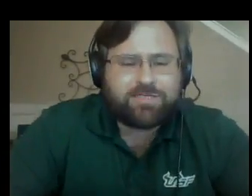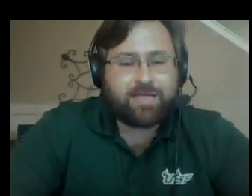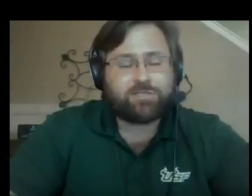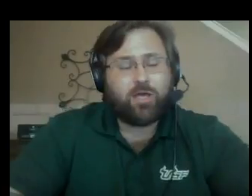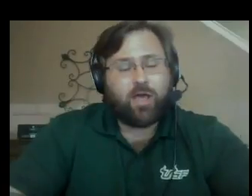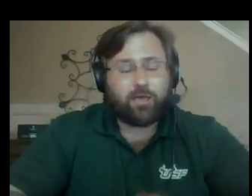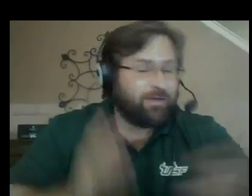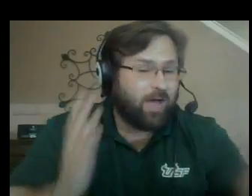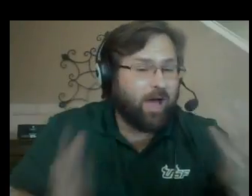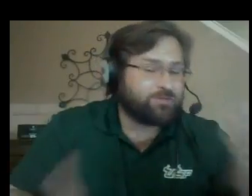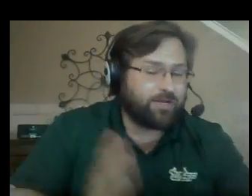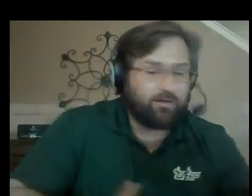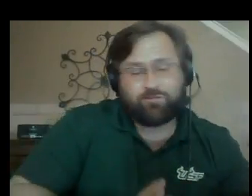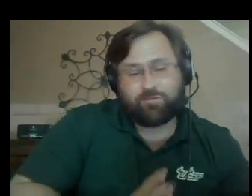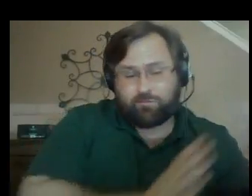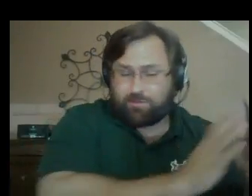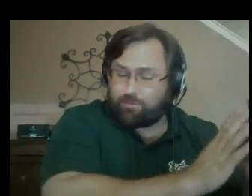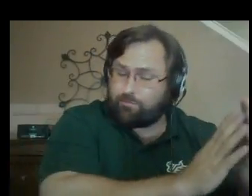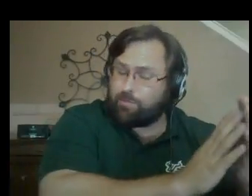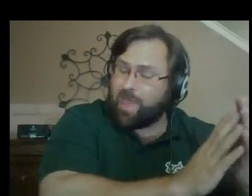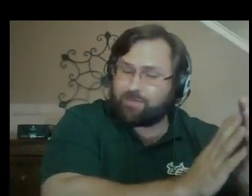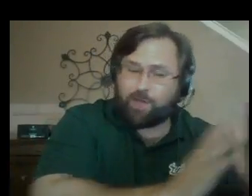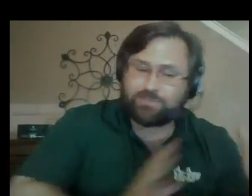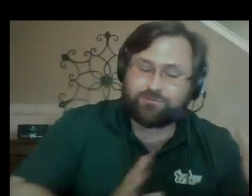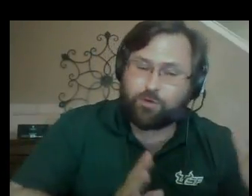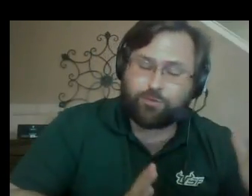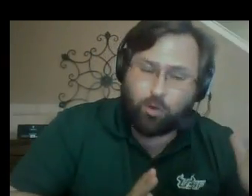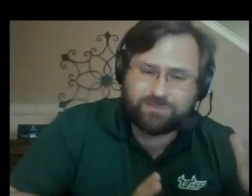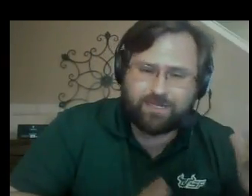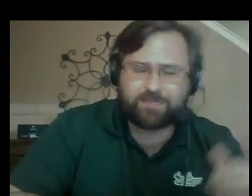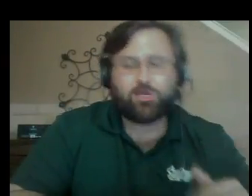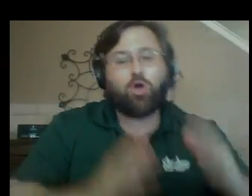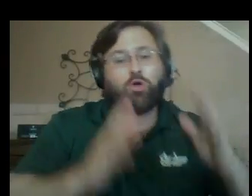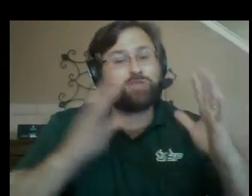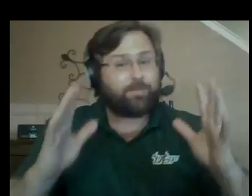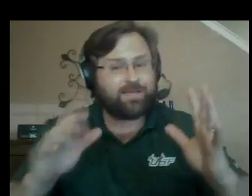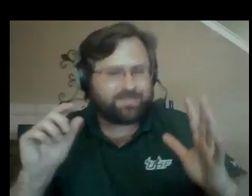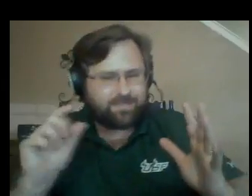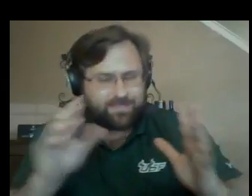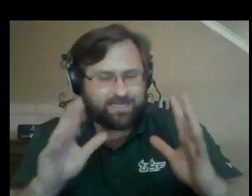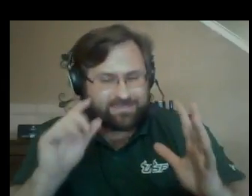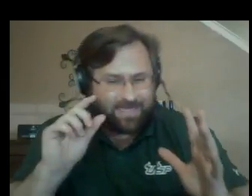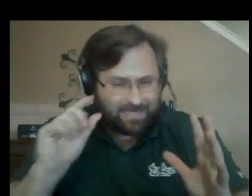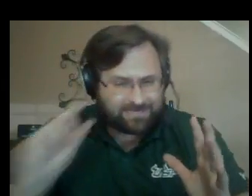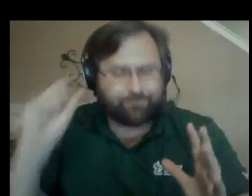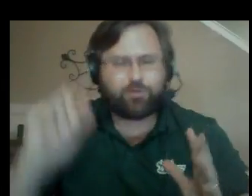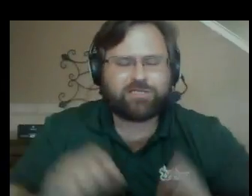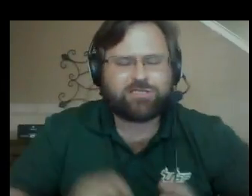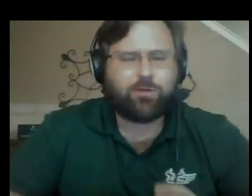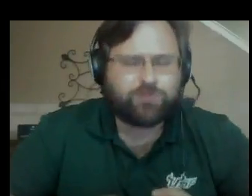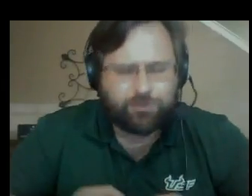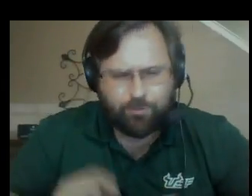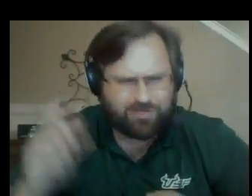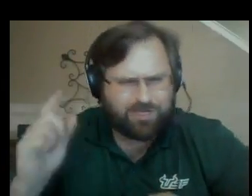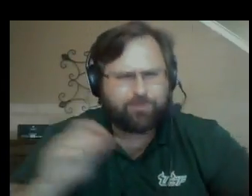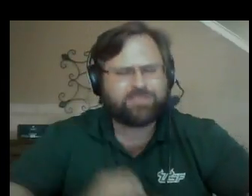in which case you have the option of either having your eyebrows furrowed through the whole sentence or topicalizing the sentence except for the question